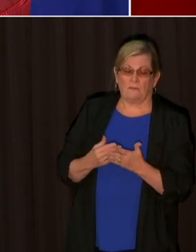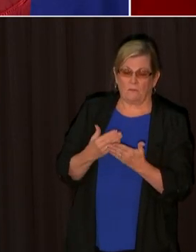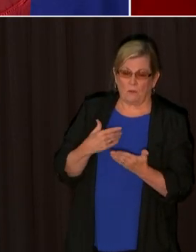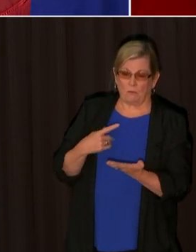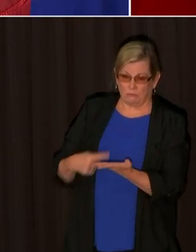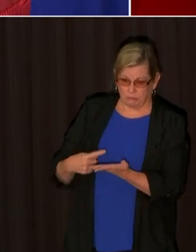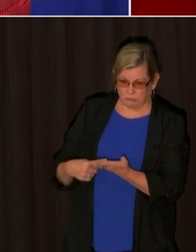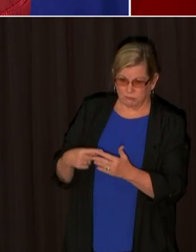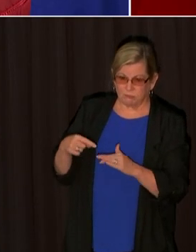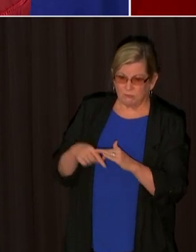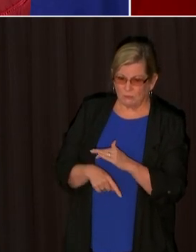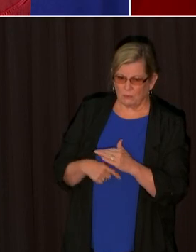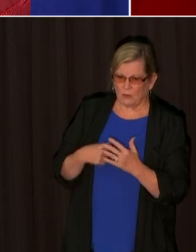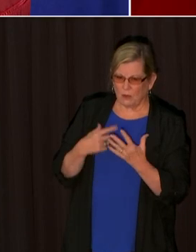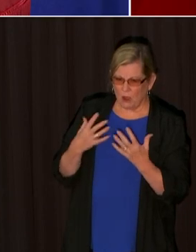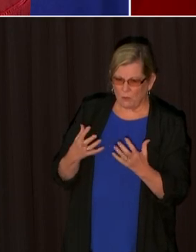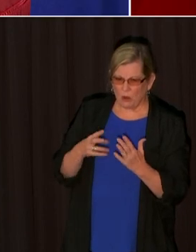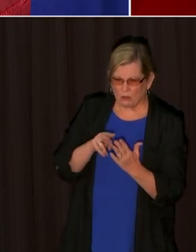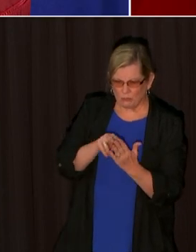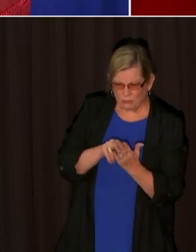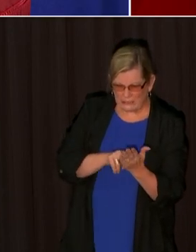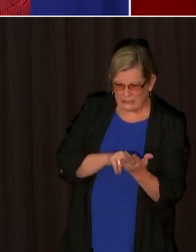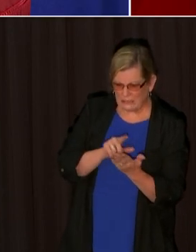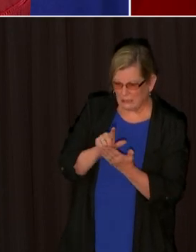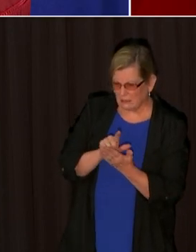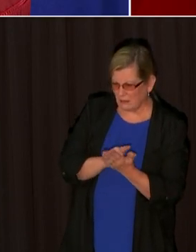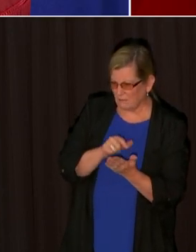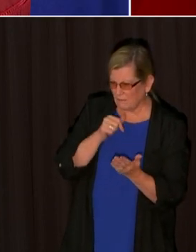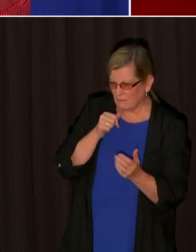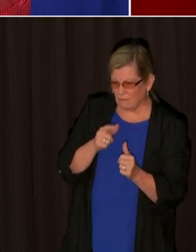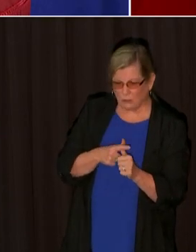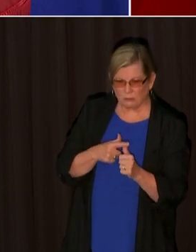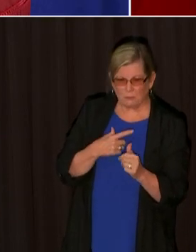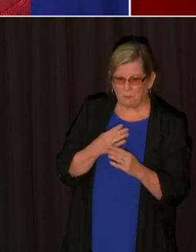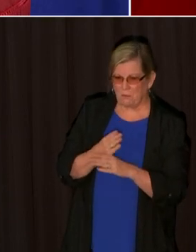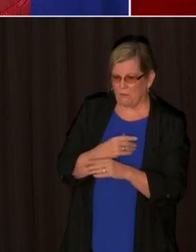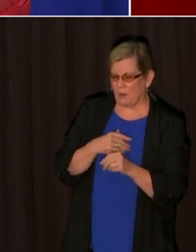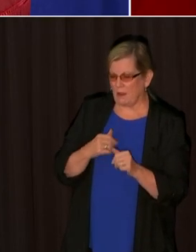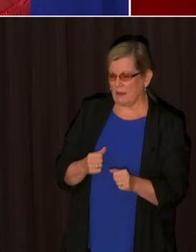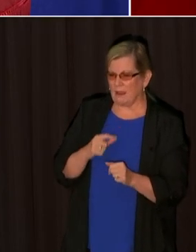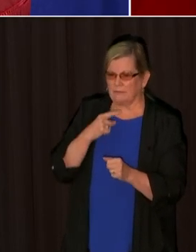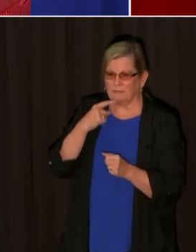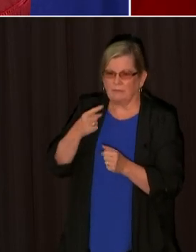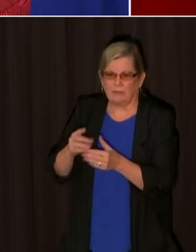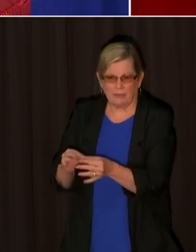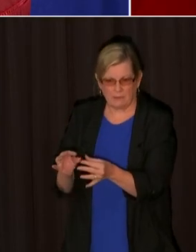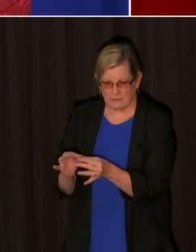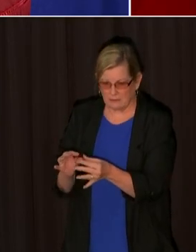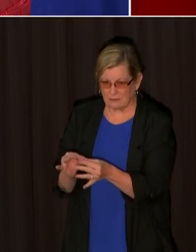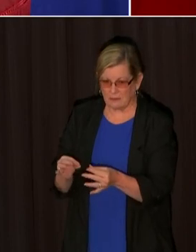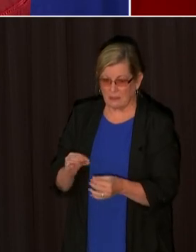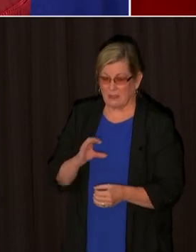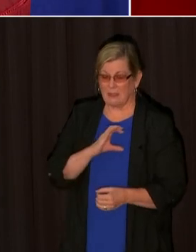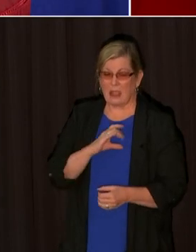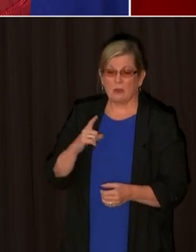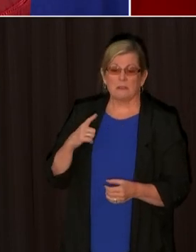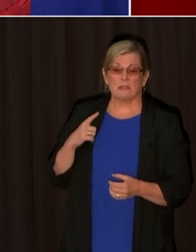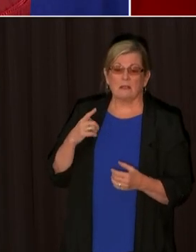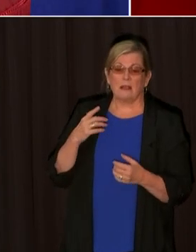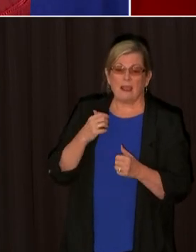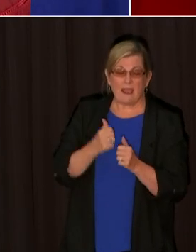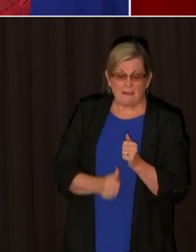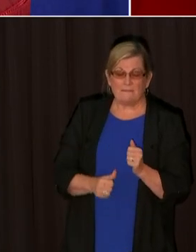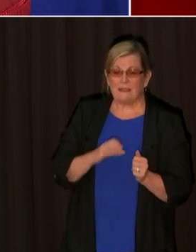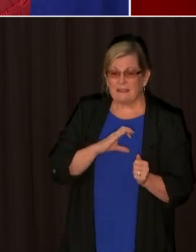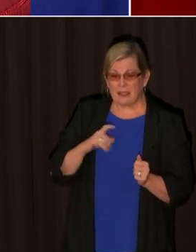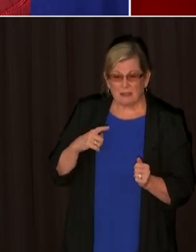to read it before I comment on it. But the council, and it's every council meeting, they don't